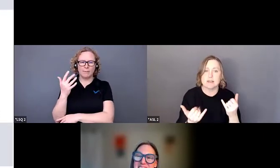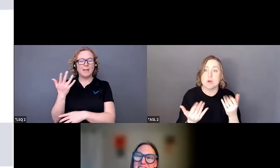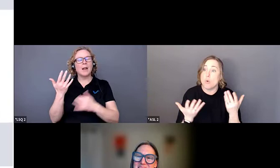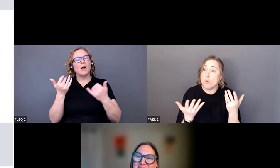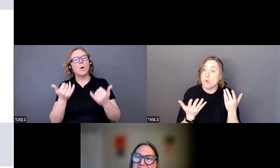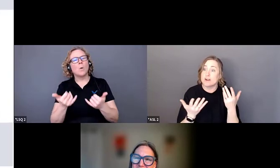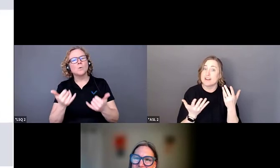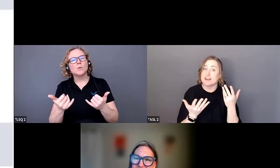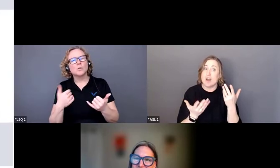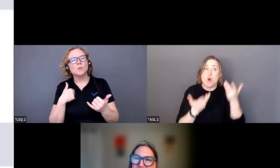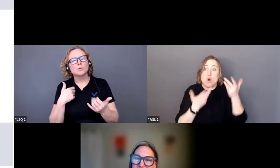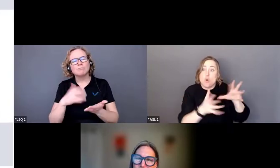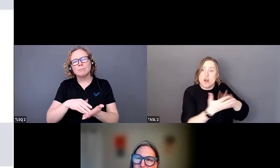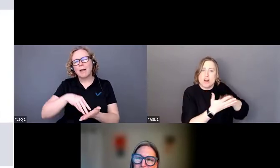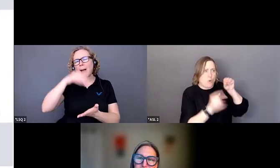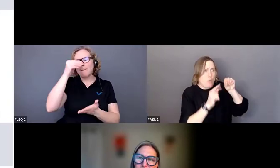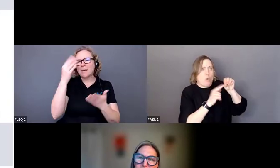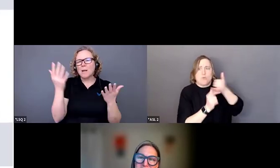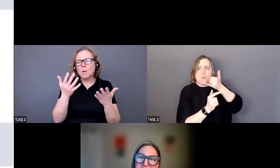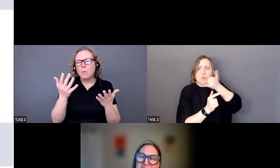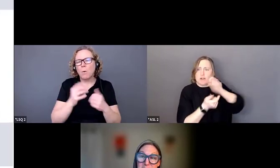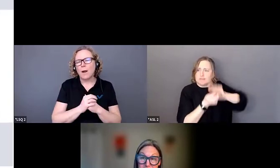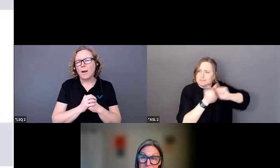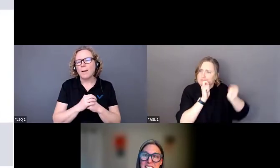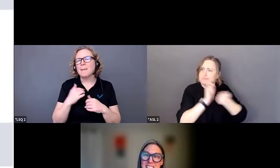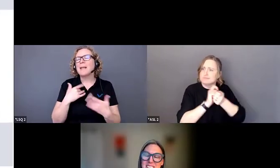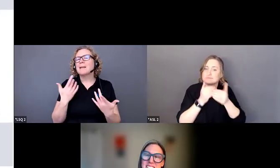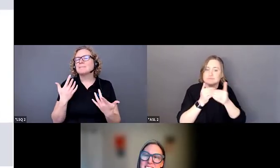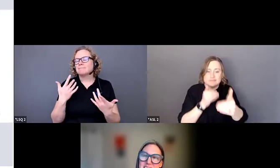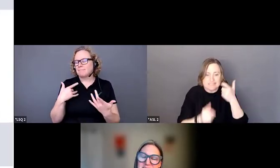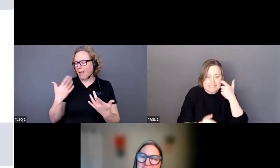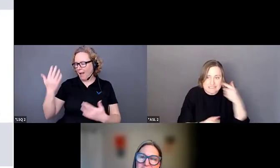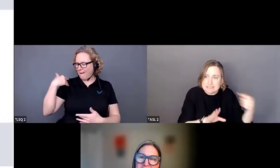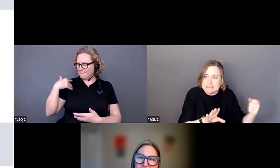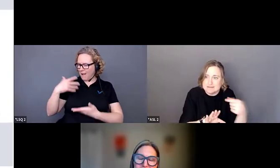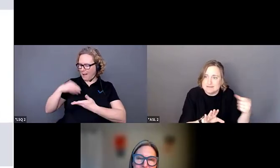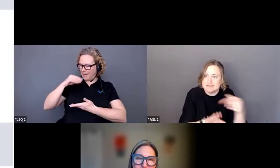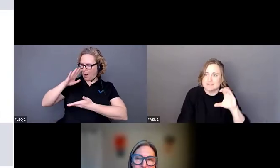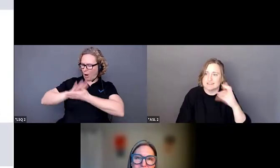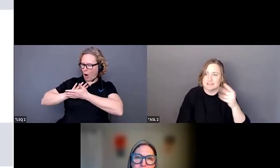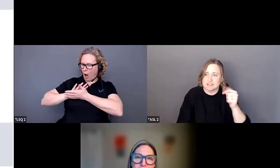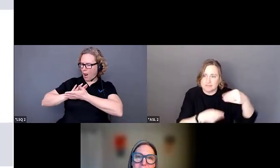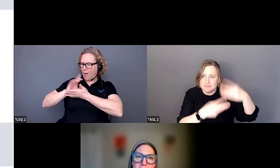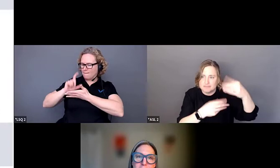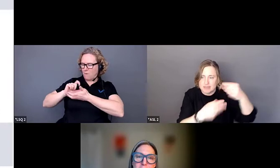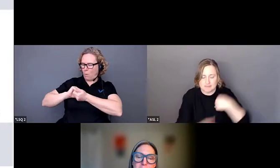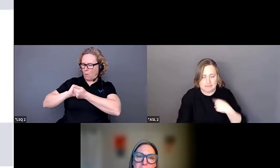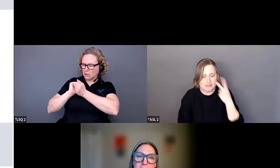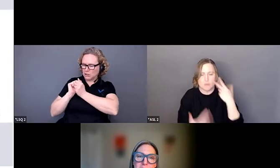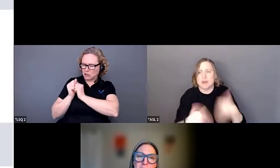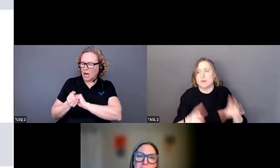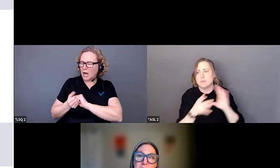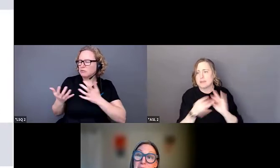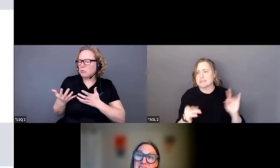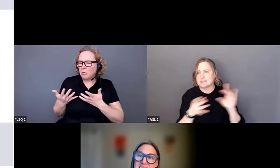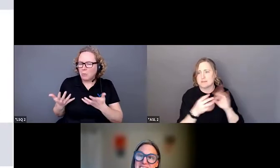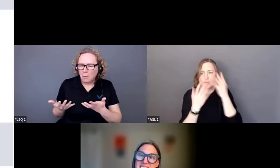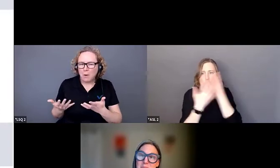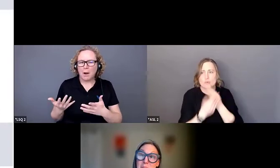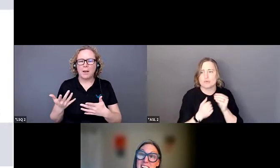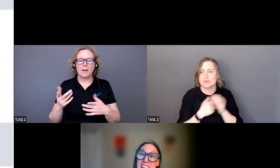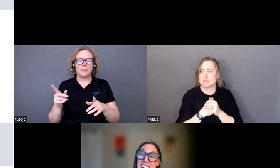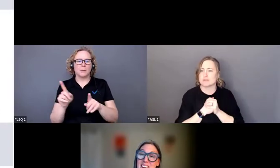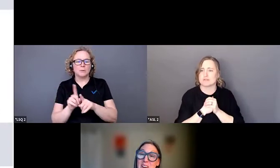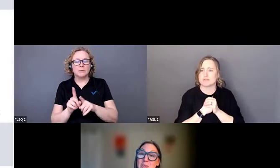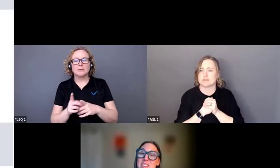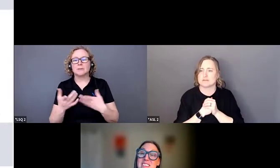unlearn? We're seeing some beautiful messages coming directly to us through the chat box about folks who aren't